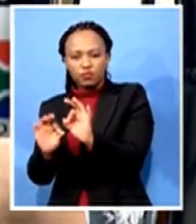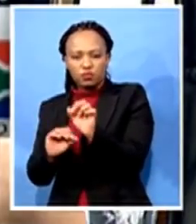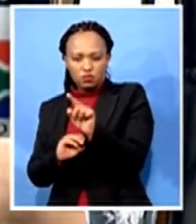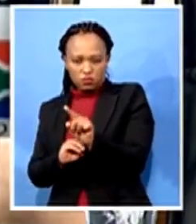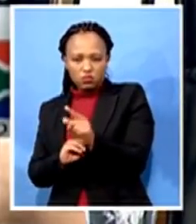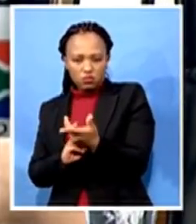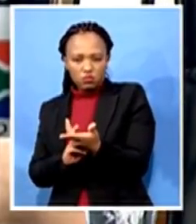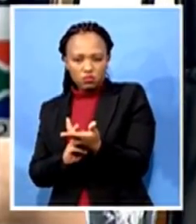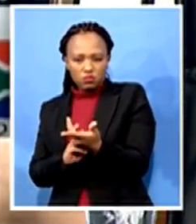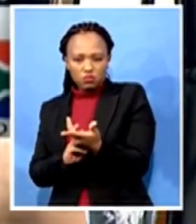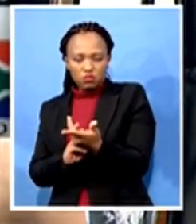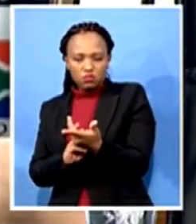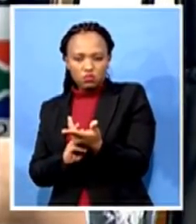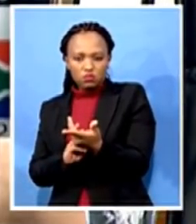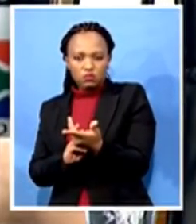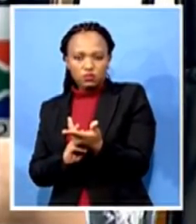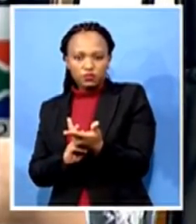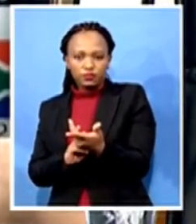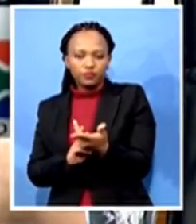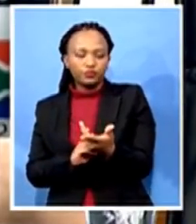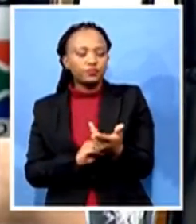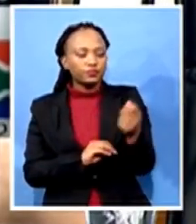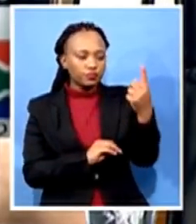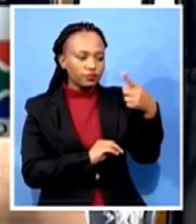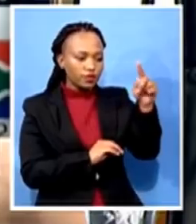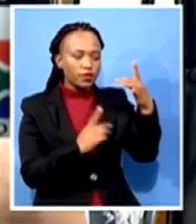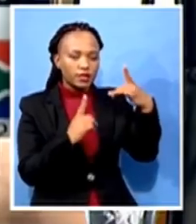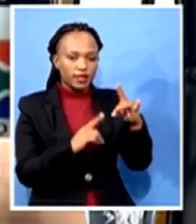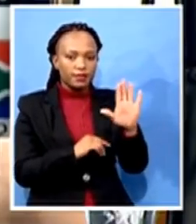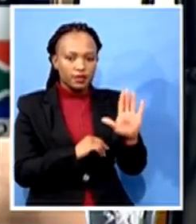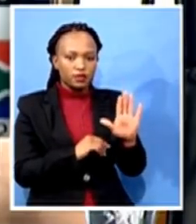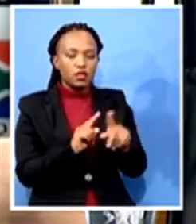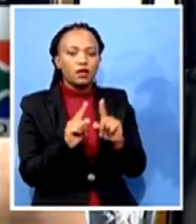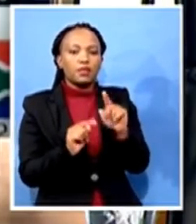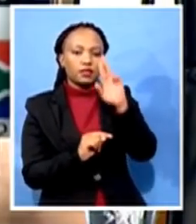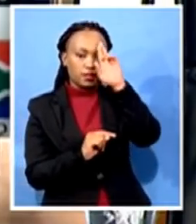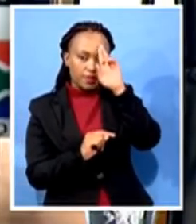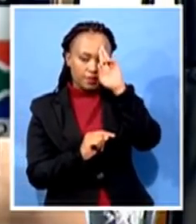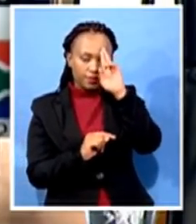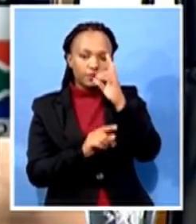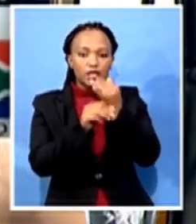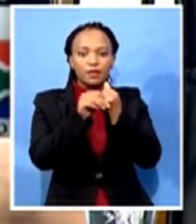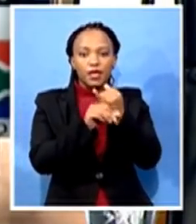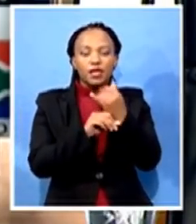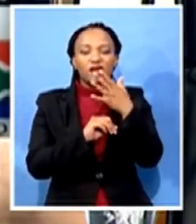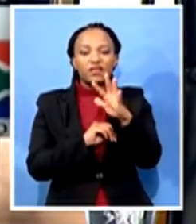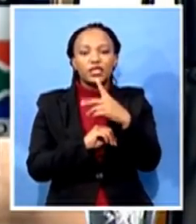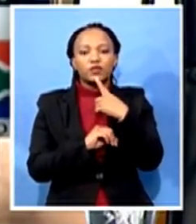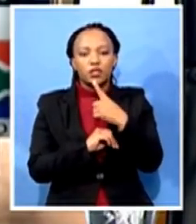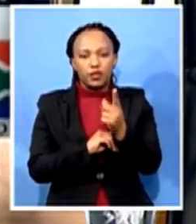That is correct, Chair, but you'll remember earlier on I indicated that the two